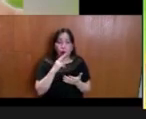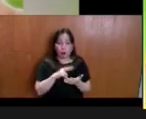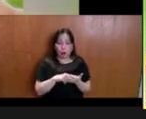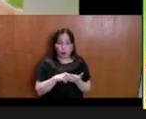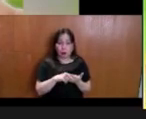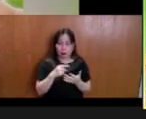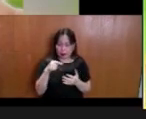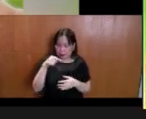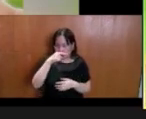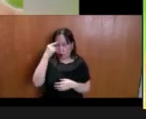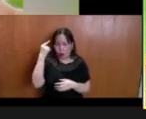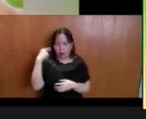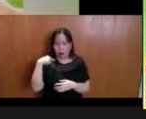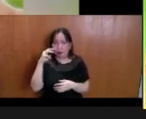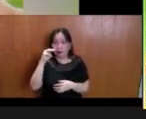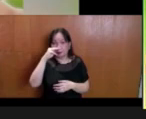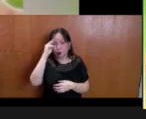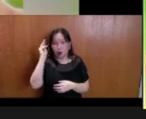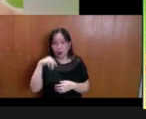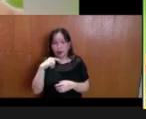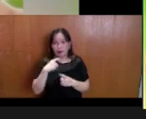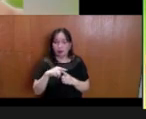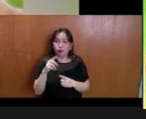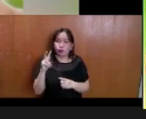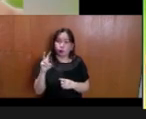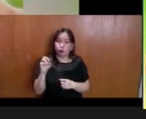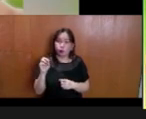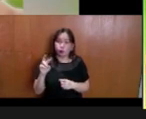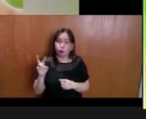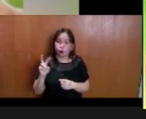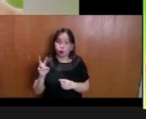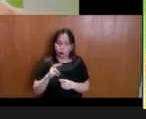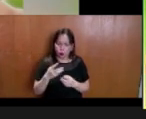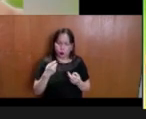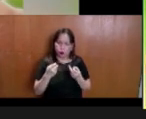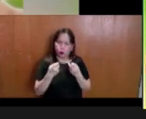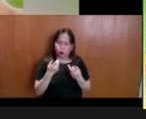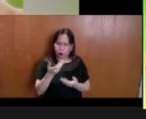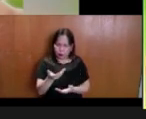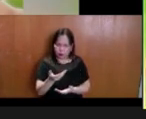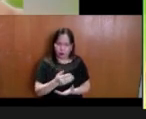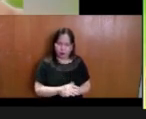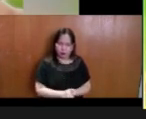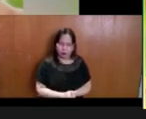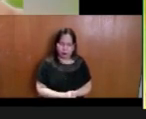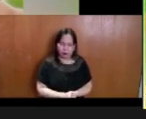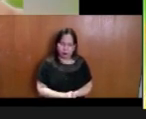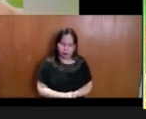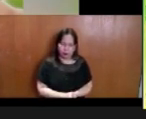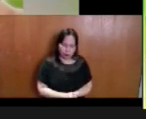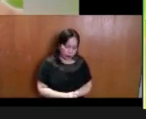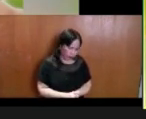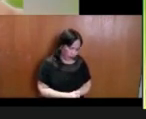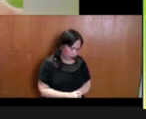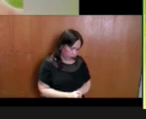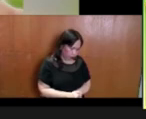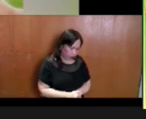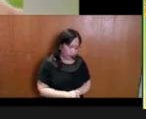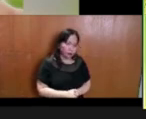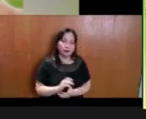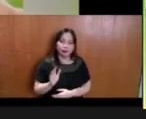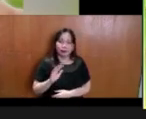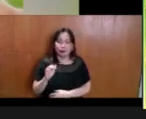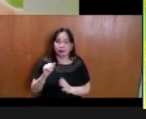this March that was covering fiscal year 2022. So go ahead. The floor is yours. Yeah, so just a bit of a background. Alex Cabrera here